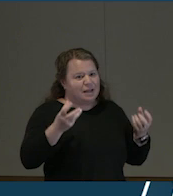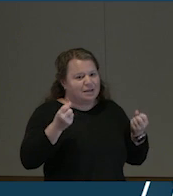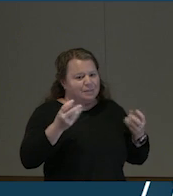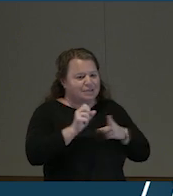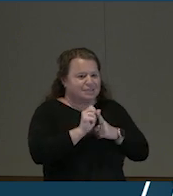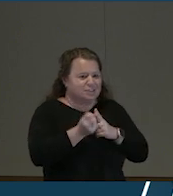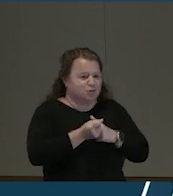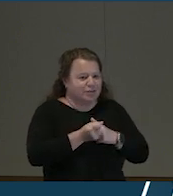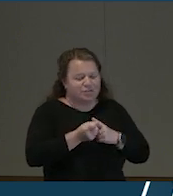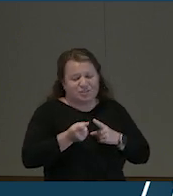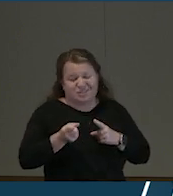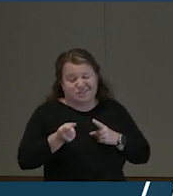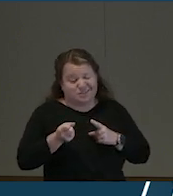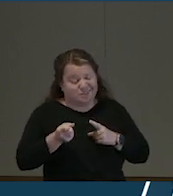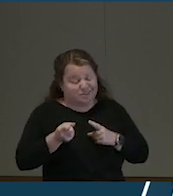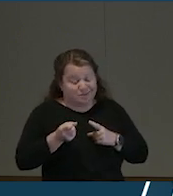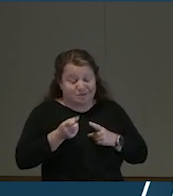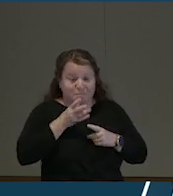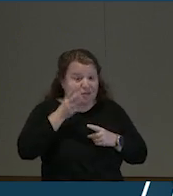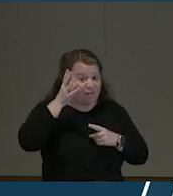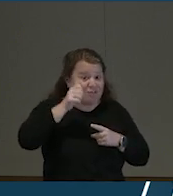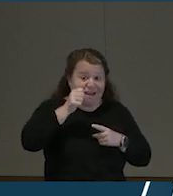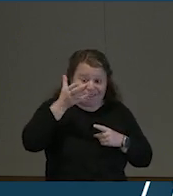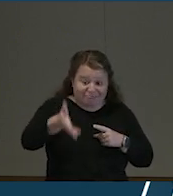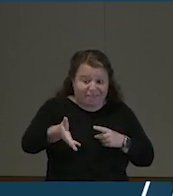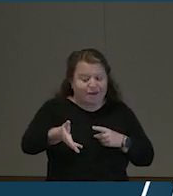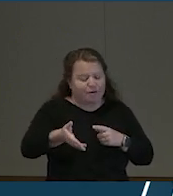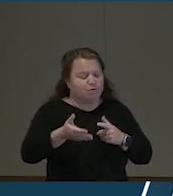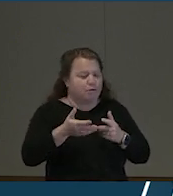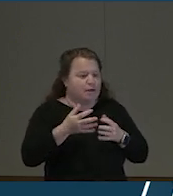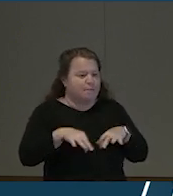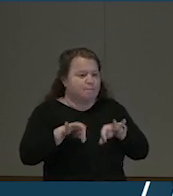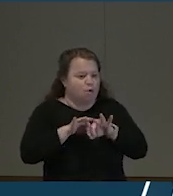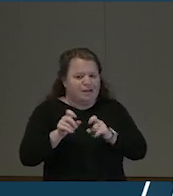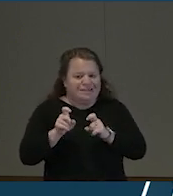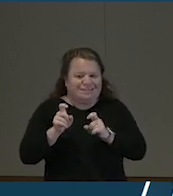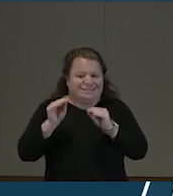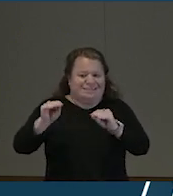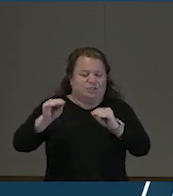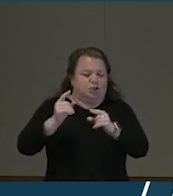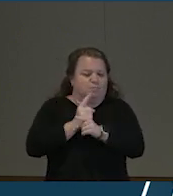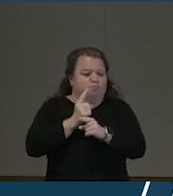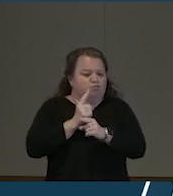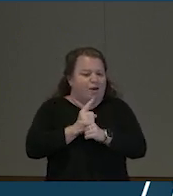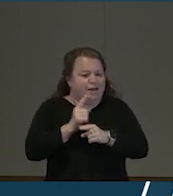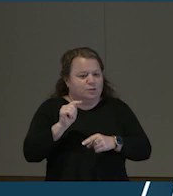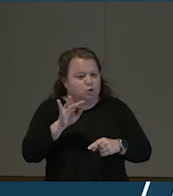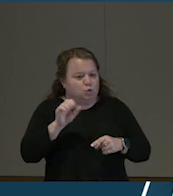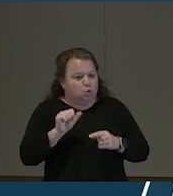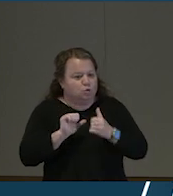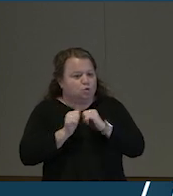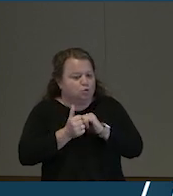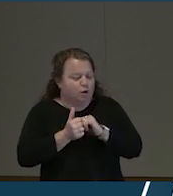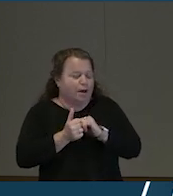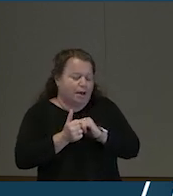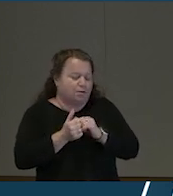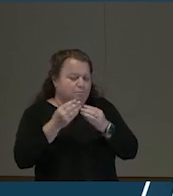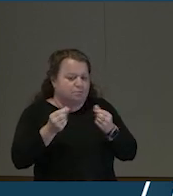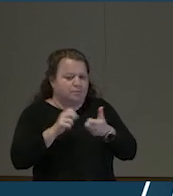that you're not going to be around for. So it's important that we're equipping them with the right tools to navigate these situations on their own.